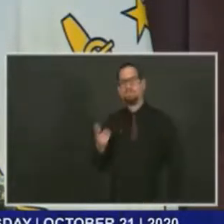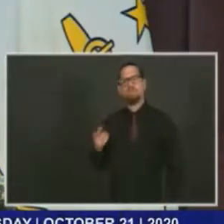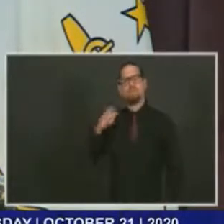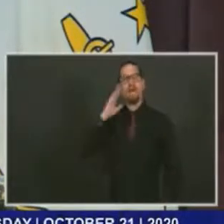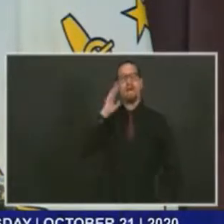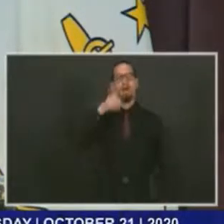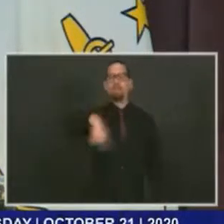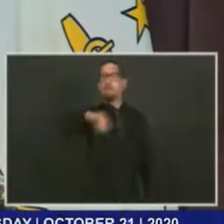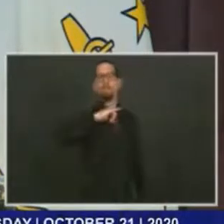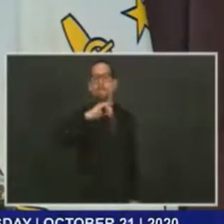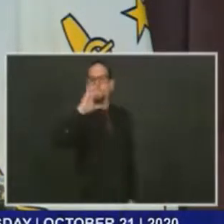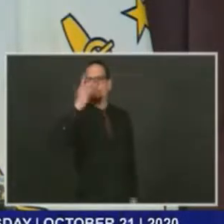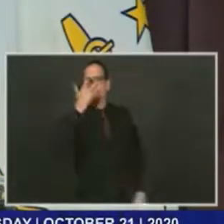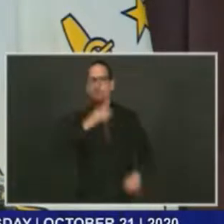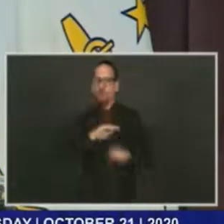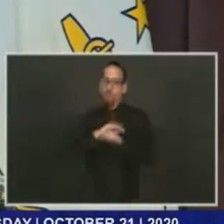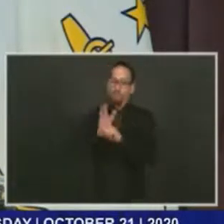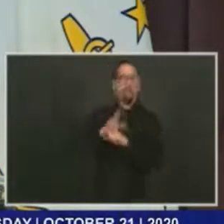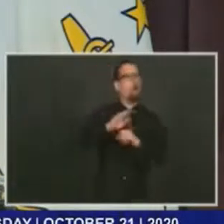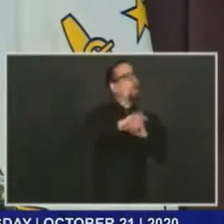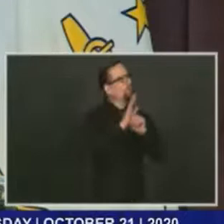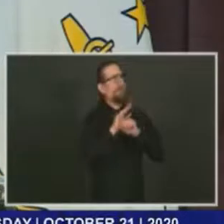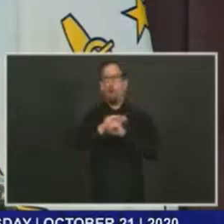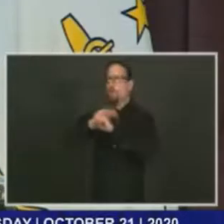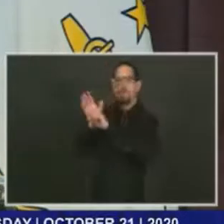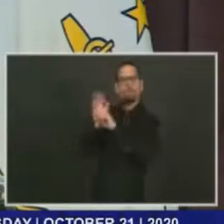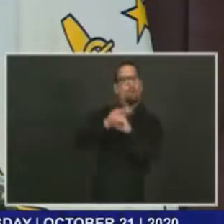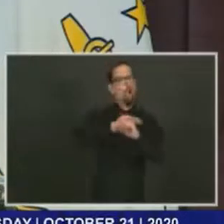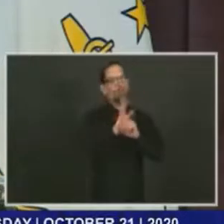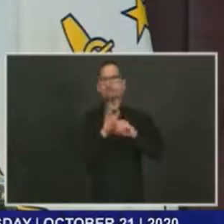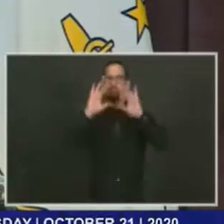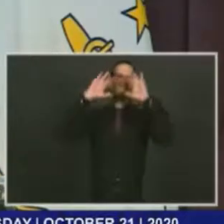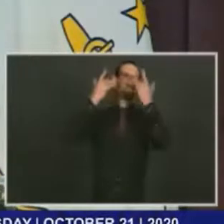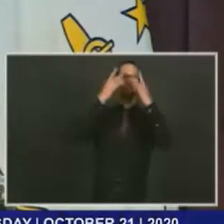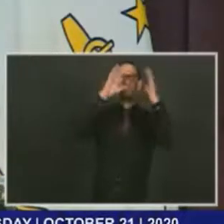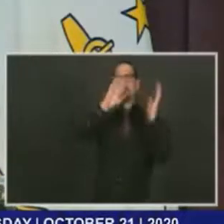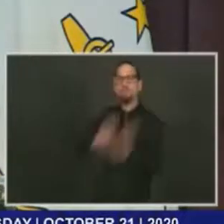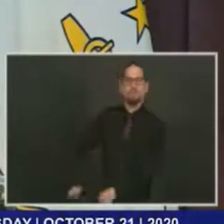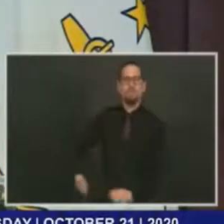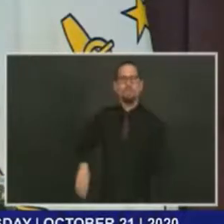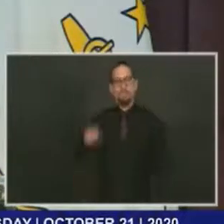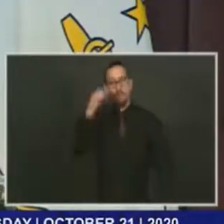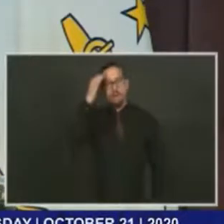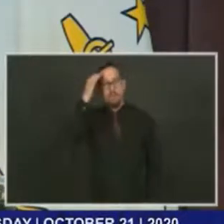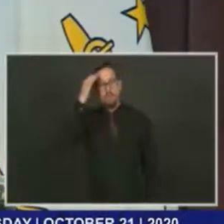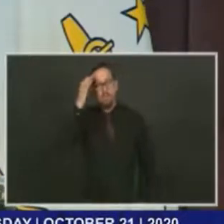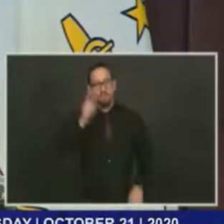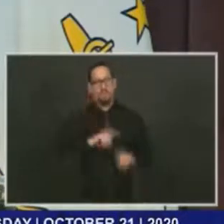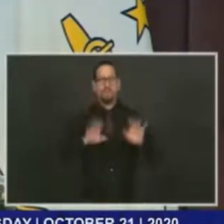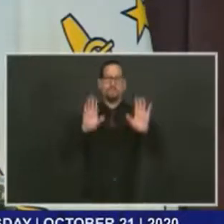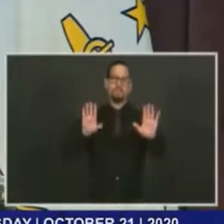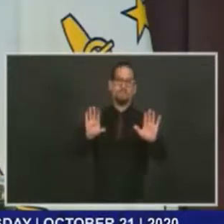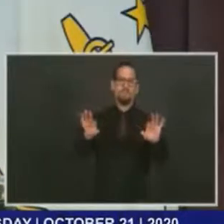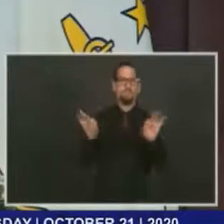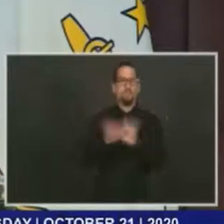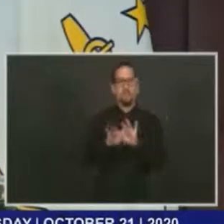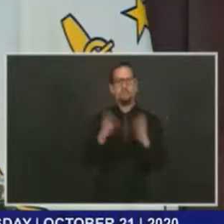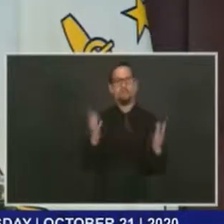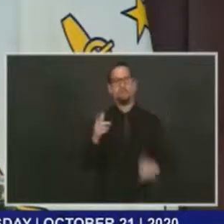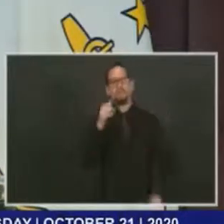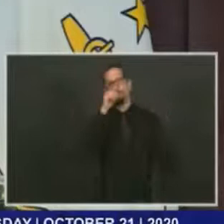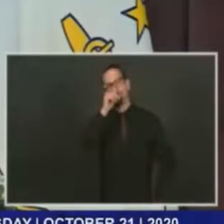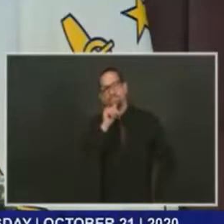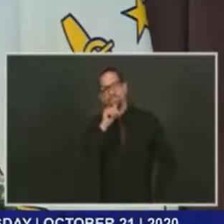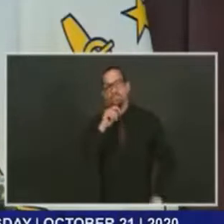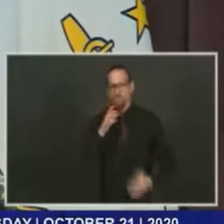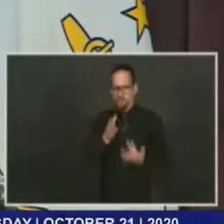strong from day one. I would encourage you to think of small, concrete things that you can do in the course of a day